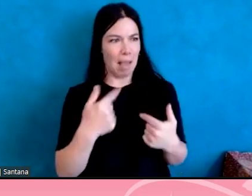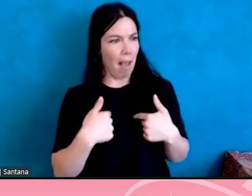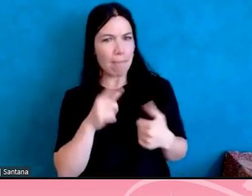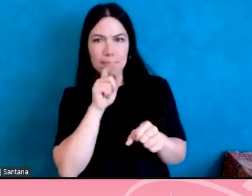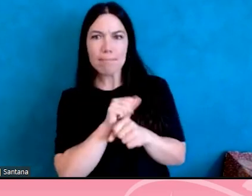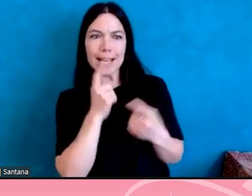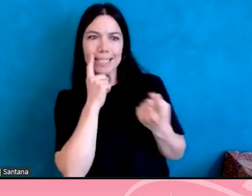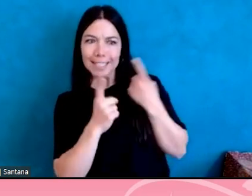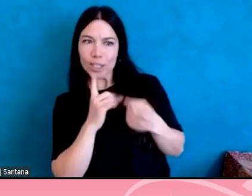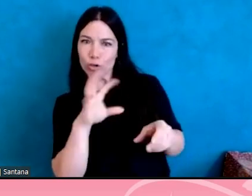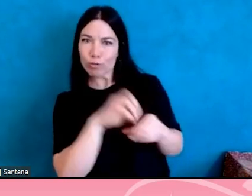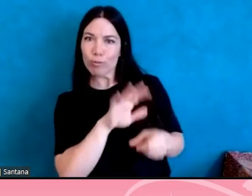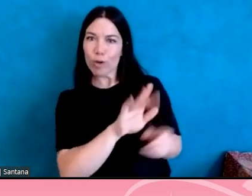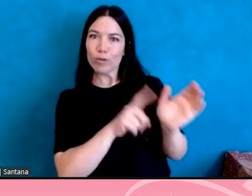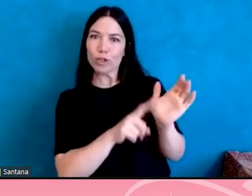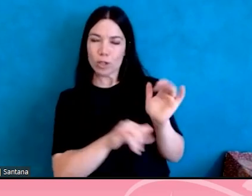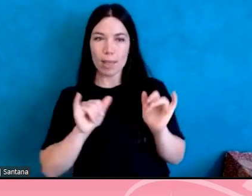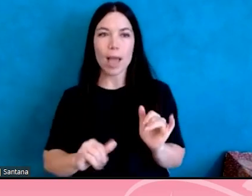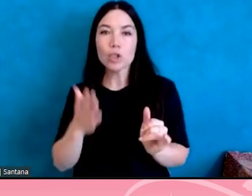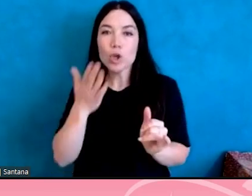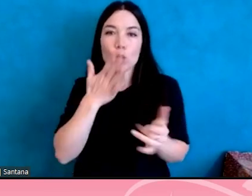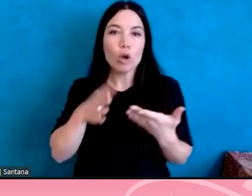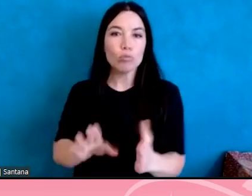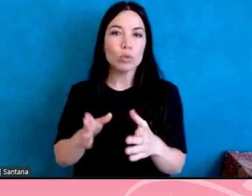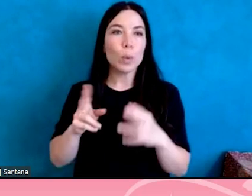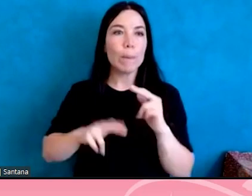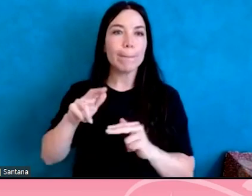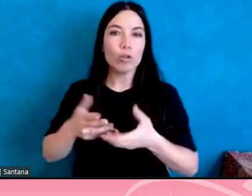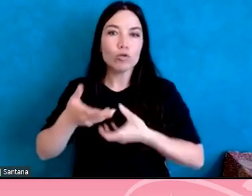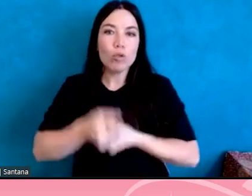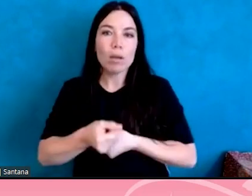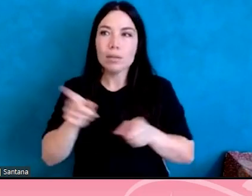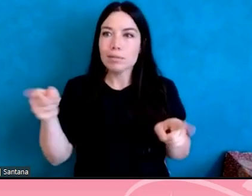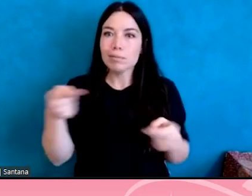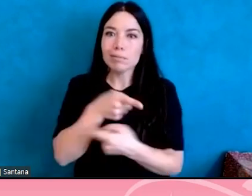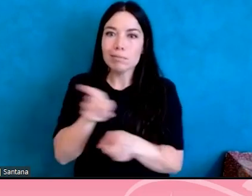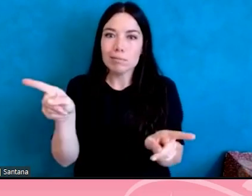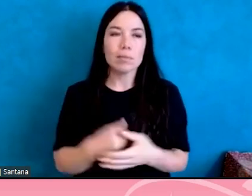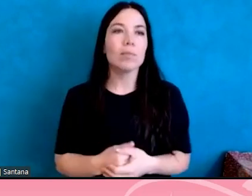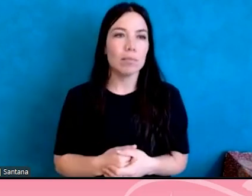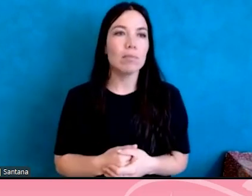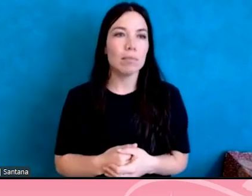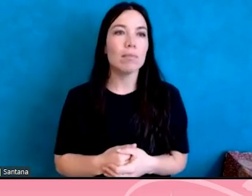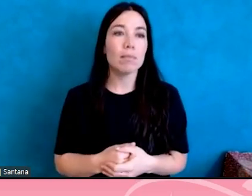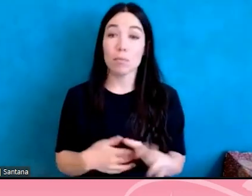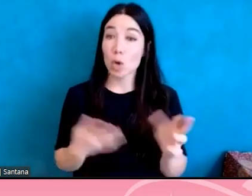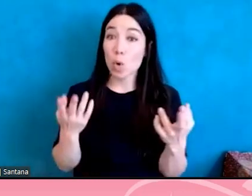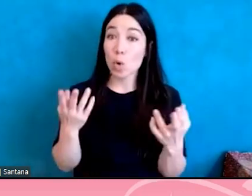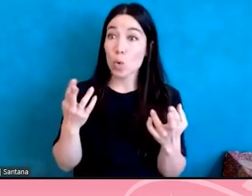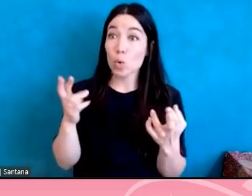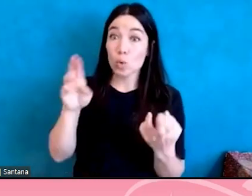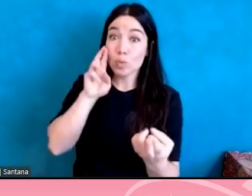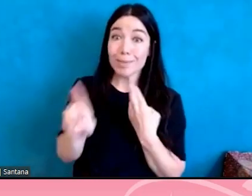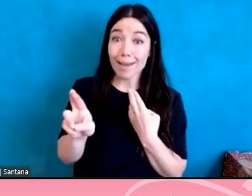developing trust. Respect comes from